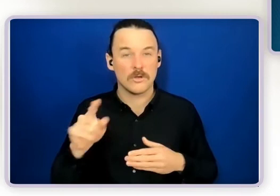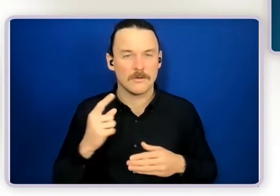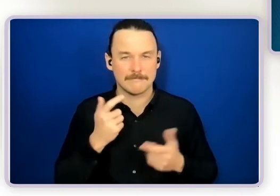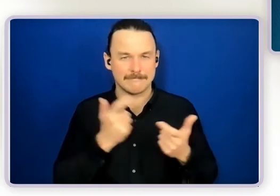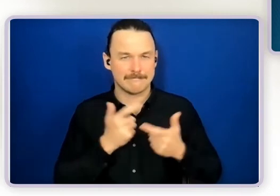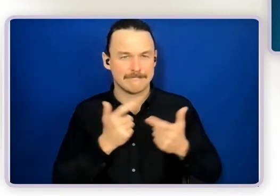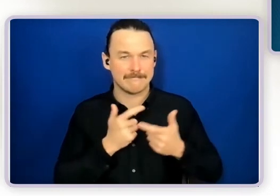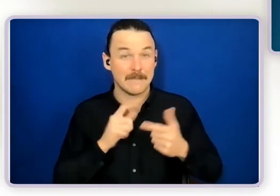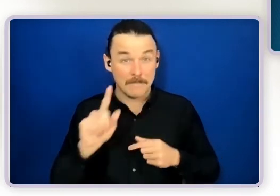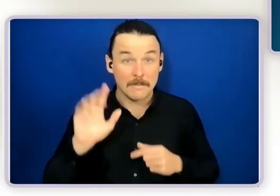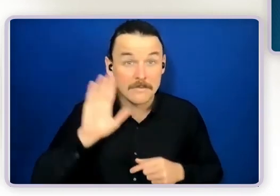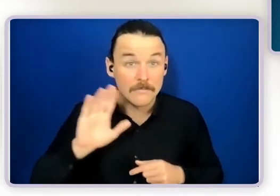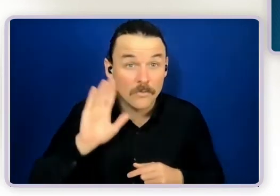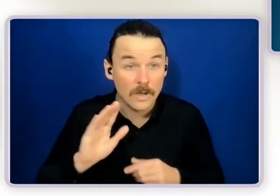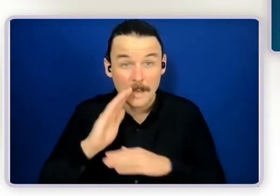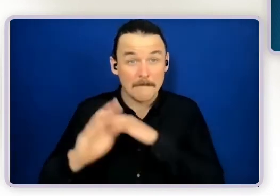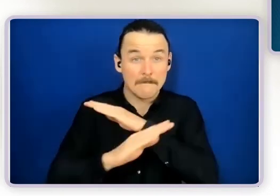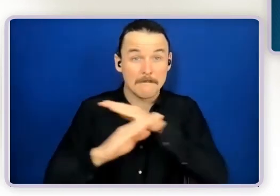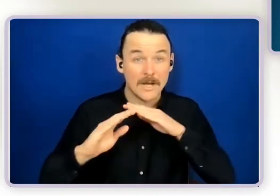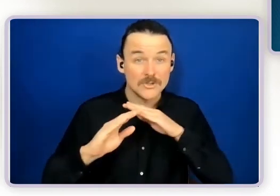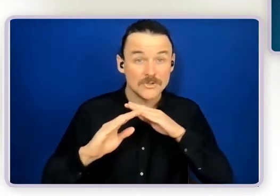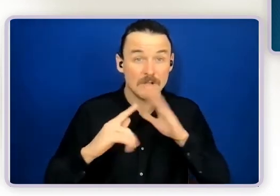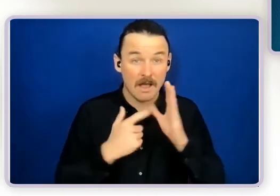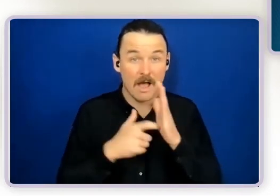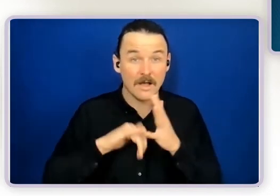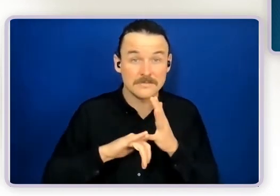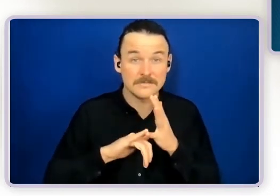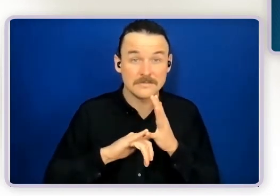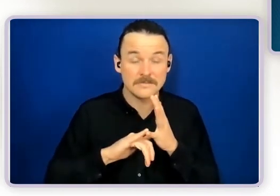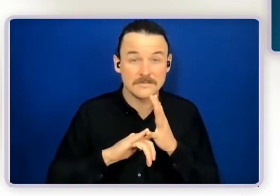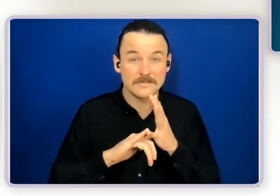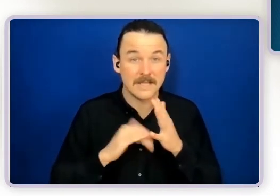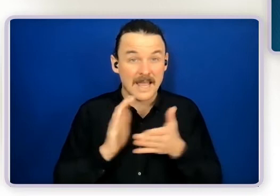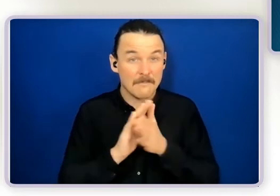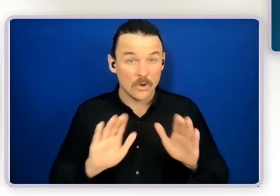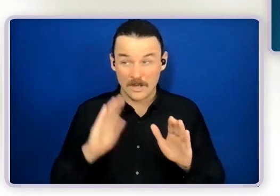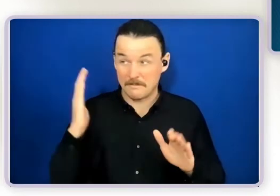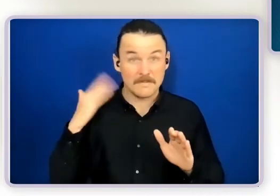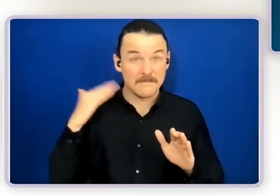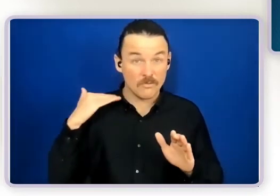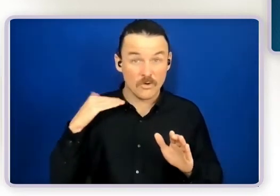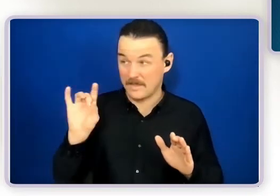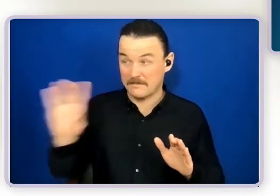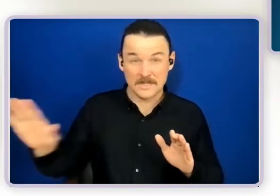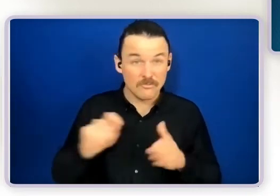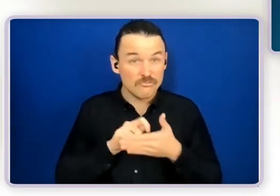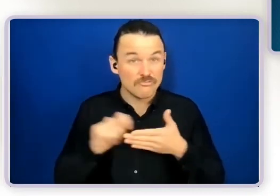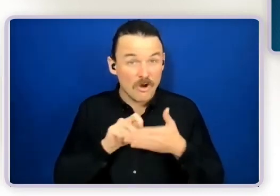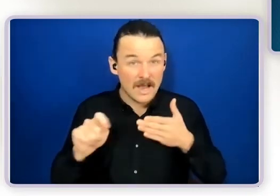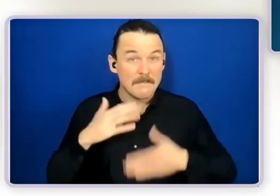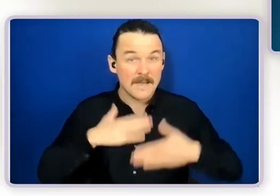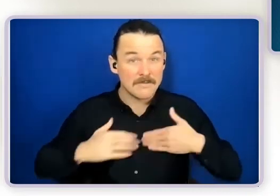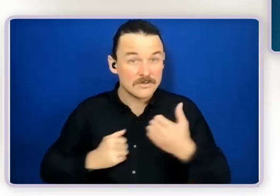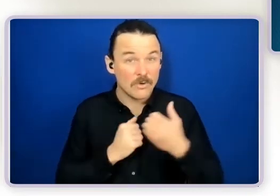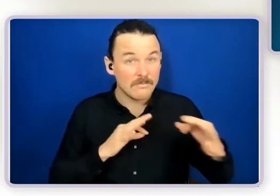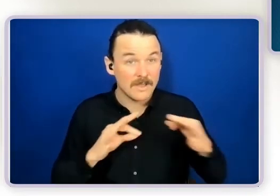used recently to write behaviour support plans and assist people with disabilities, assist